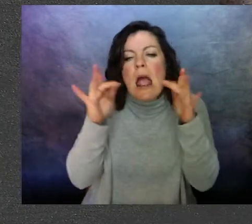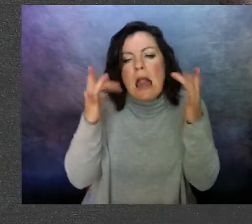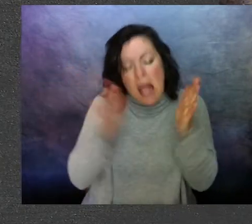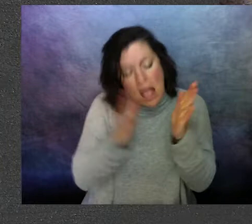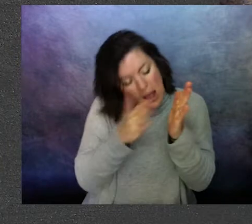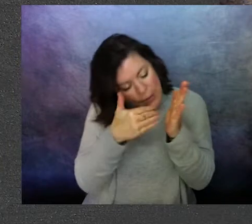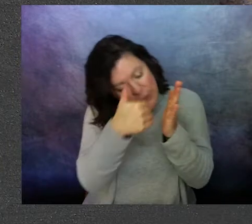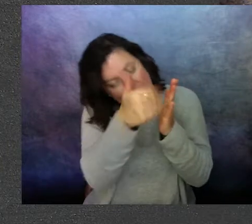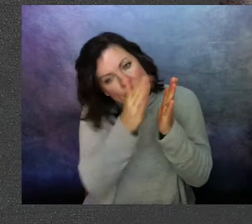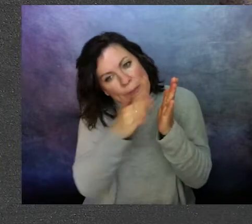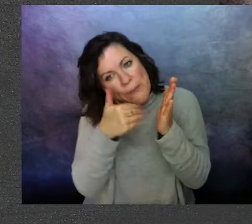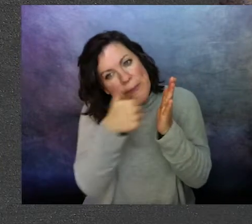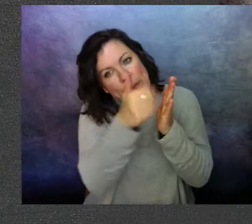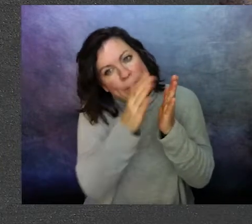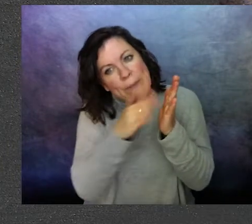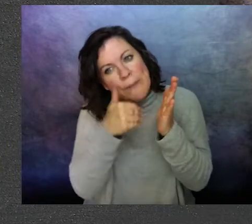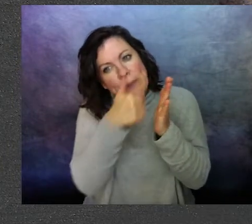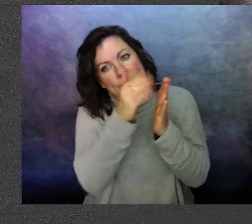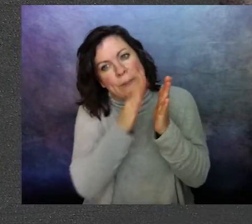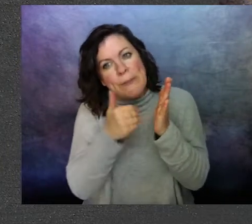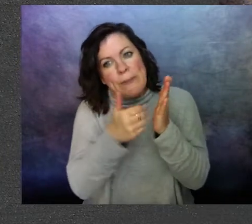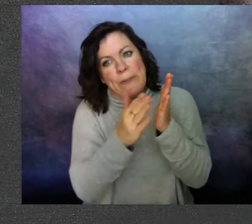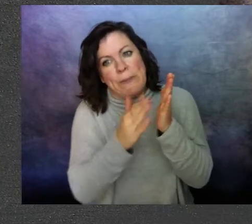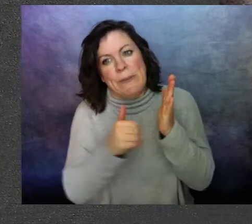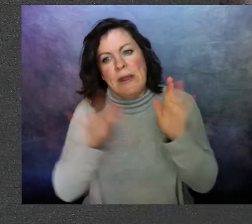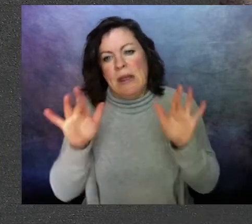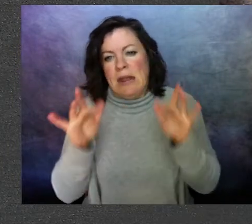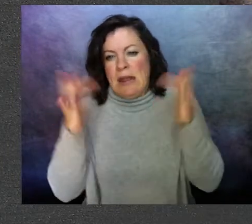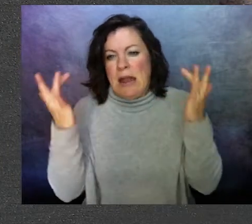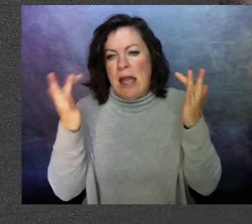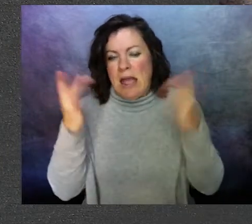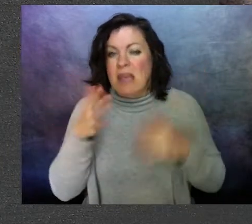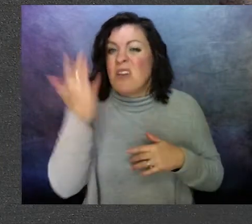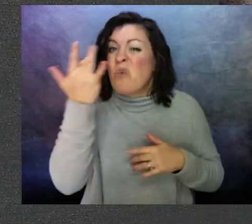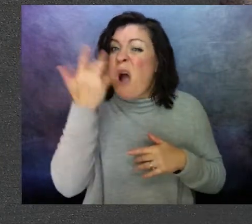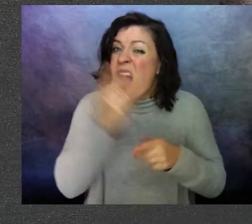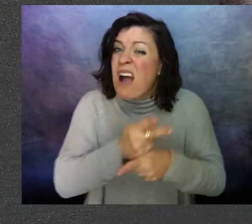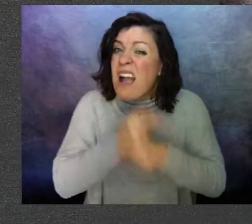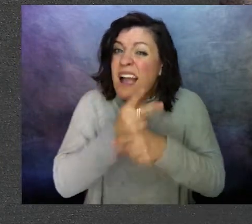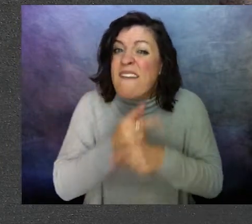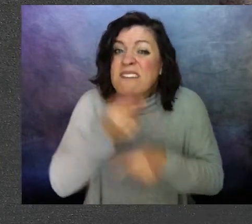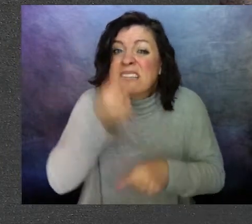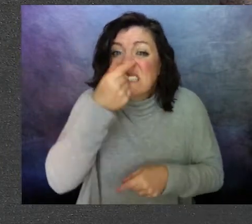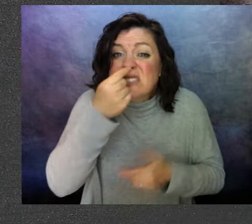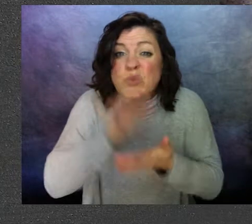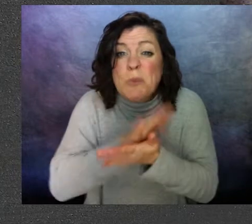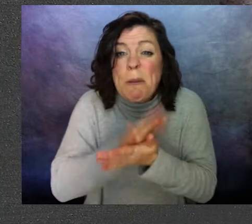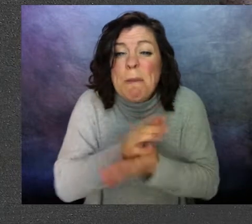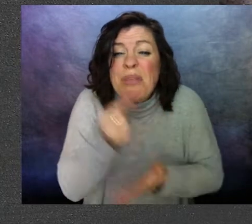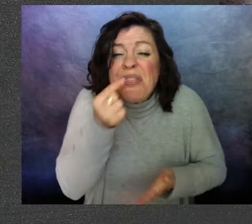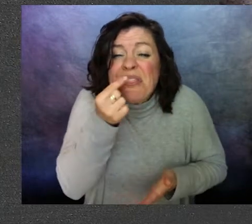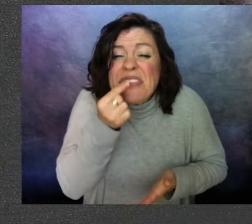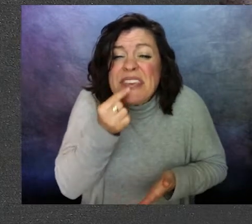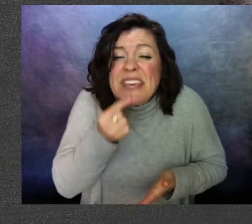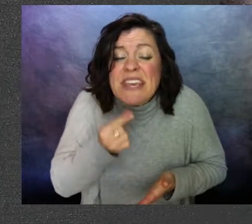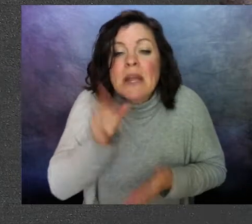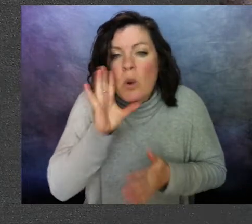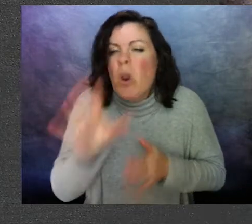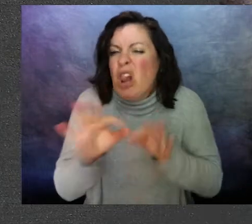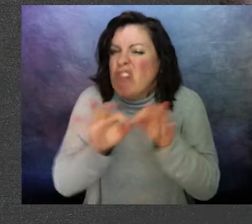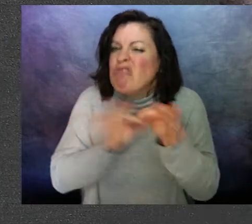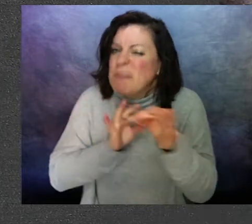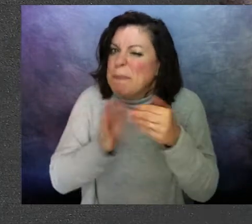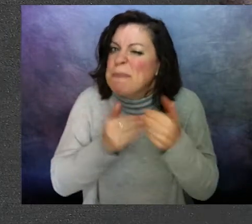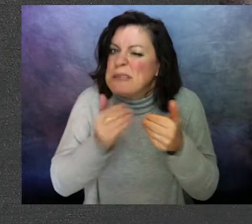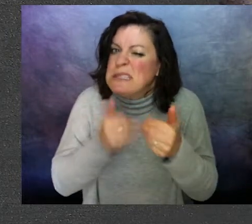kind of have to tap it on because tissue paper is very delicate. So you just wanna tap it on there. And it